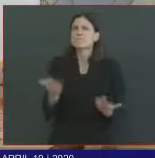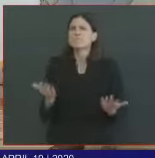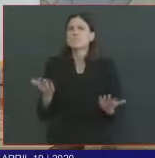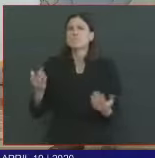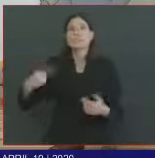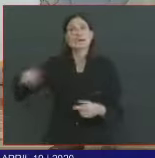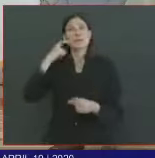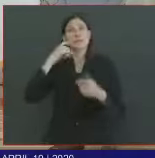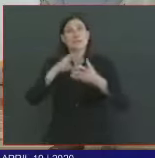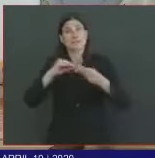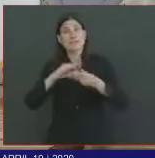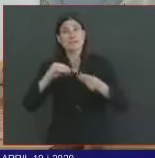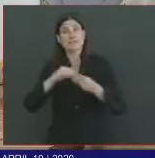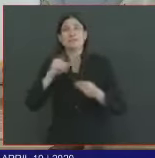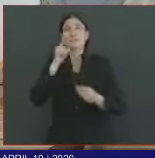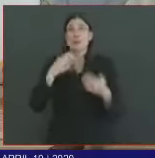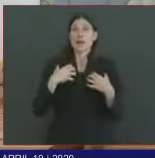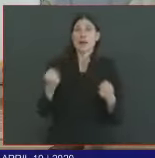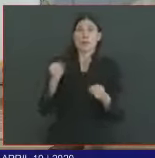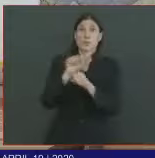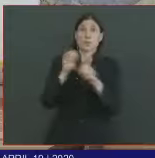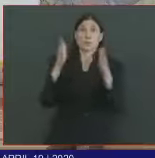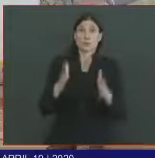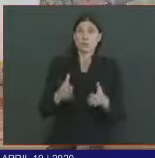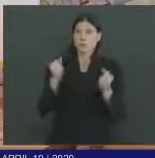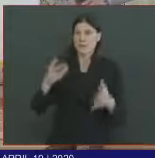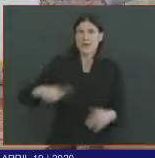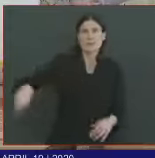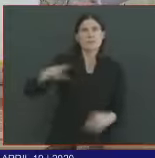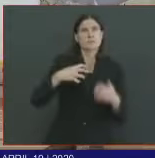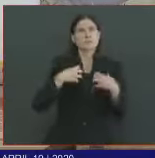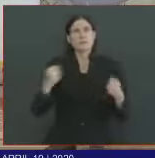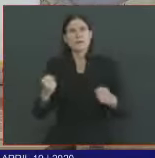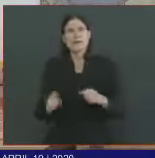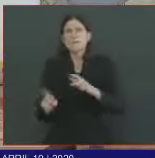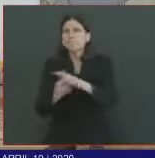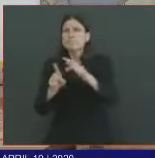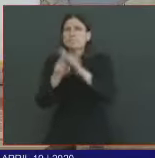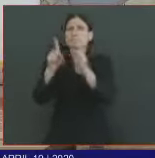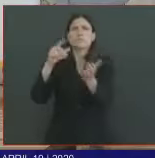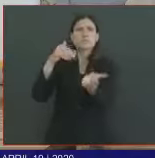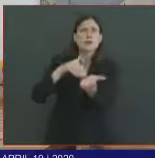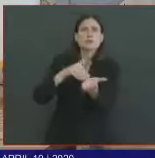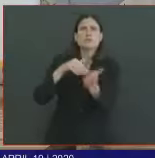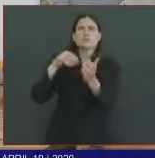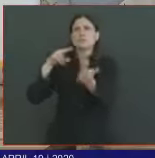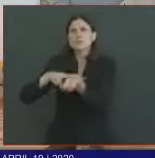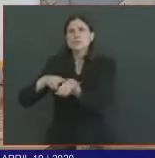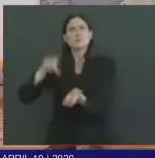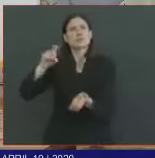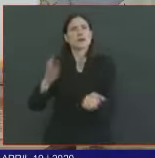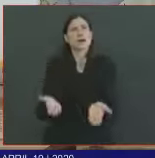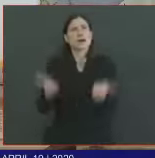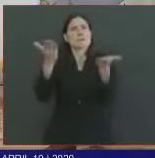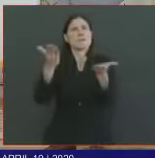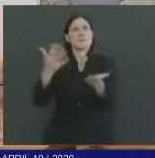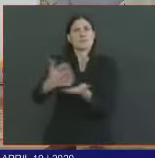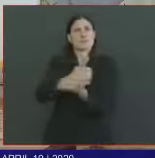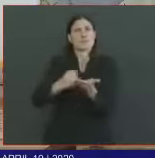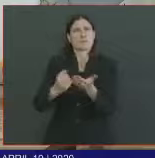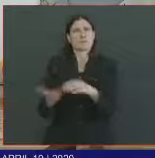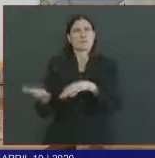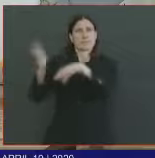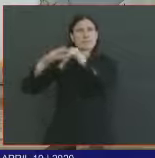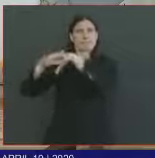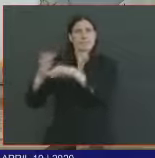among us, but many of them are poorly paid and underprotected. Many are members of the Latino community and are the hardest hit. Many